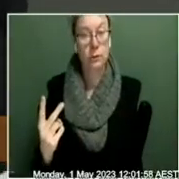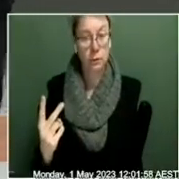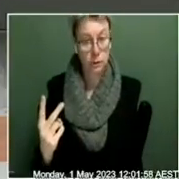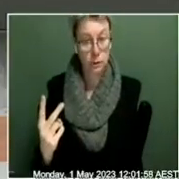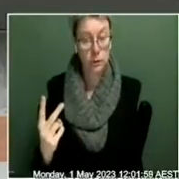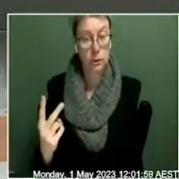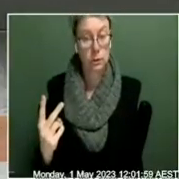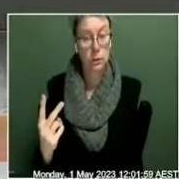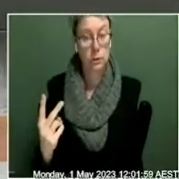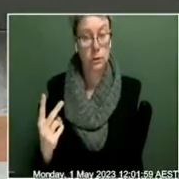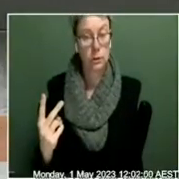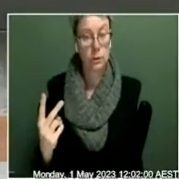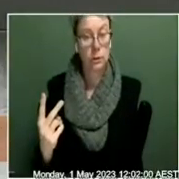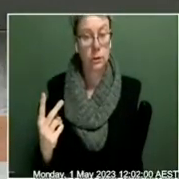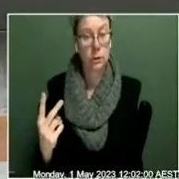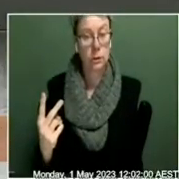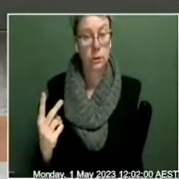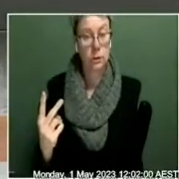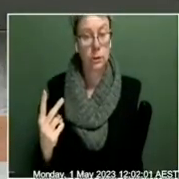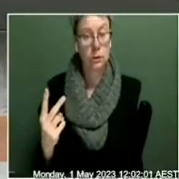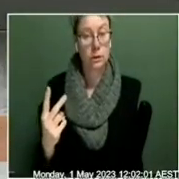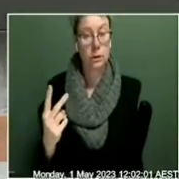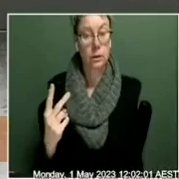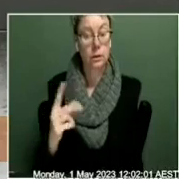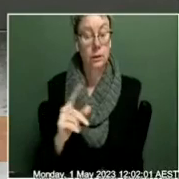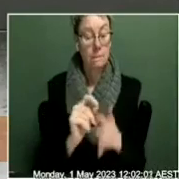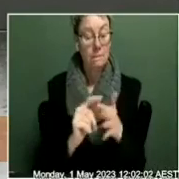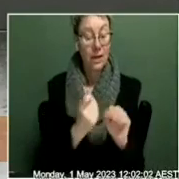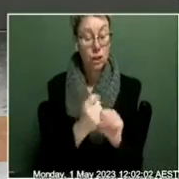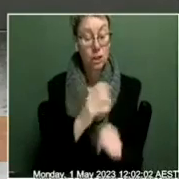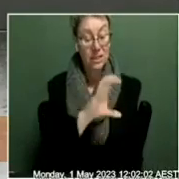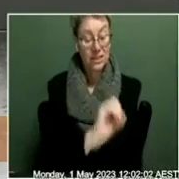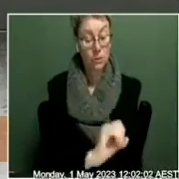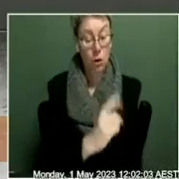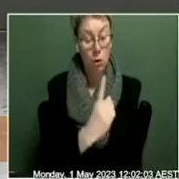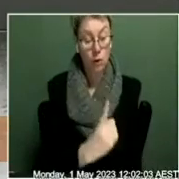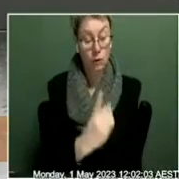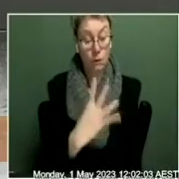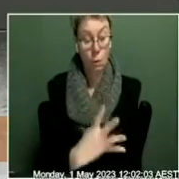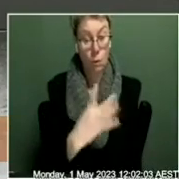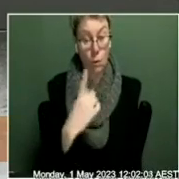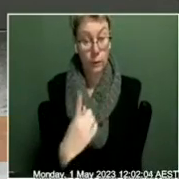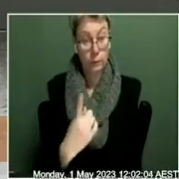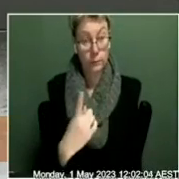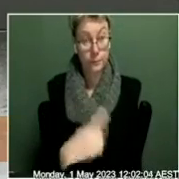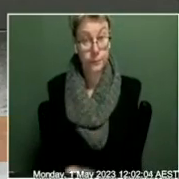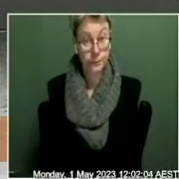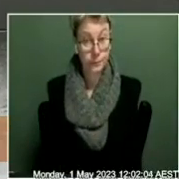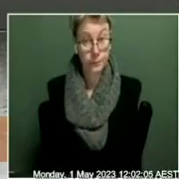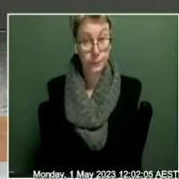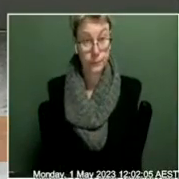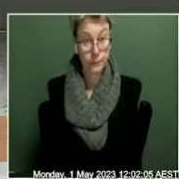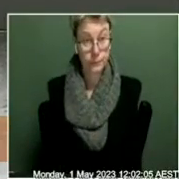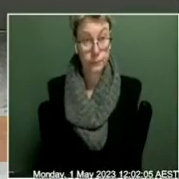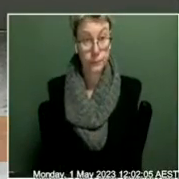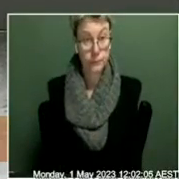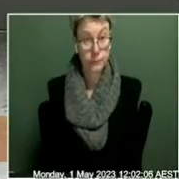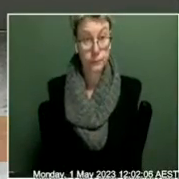0141. and then move to